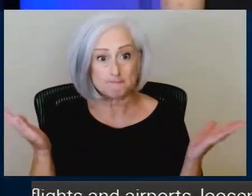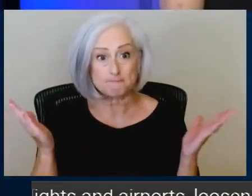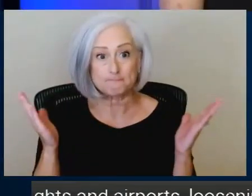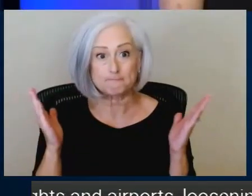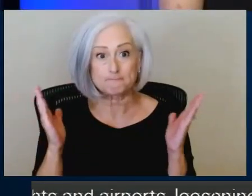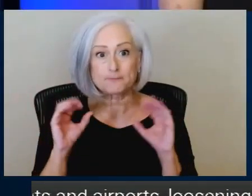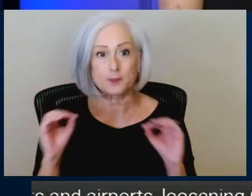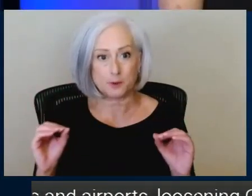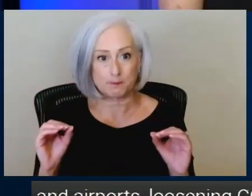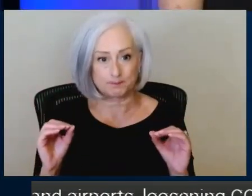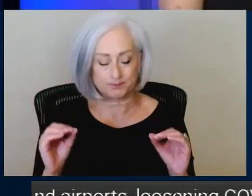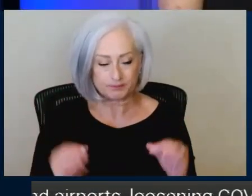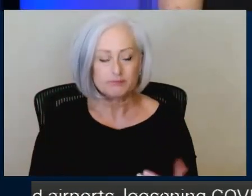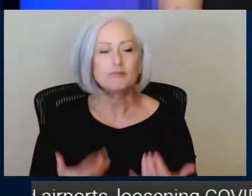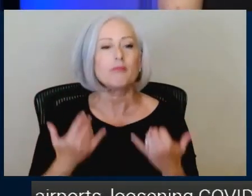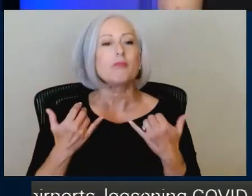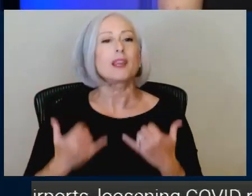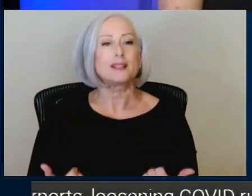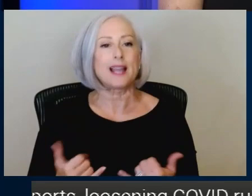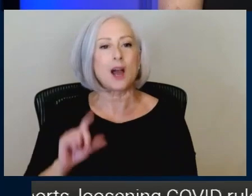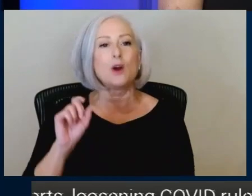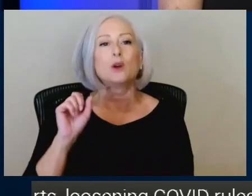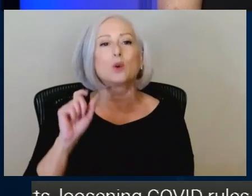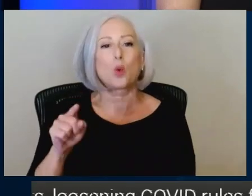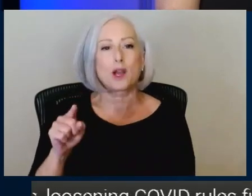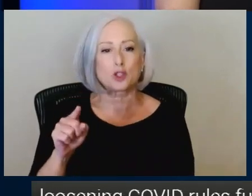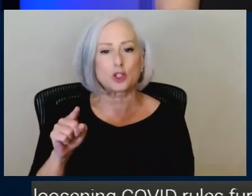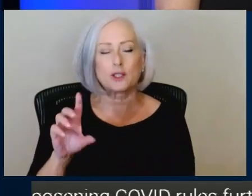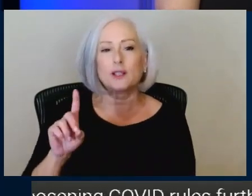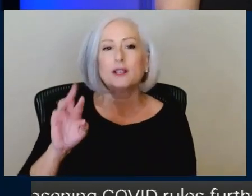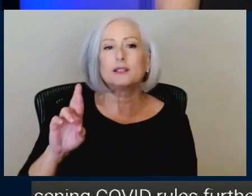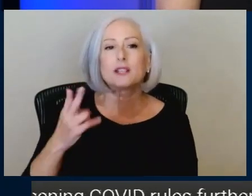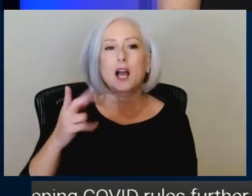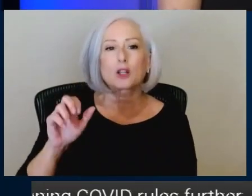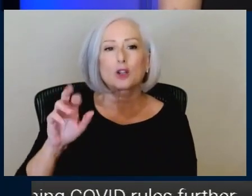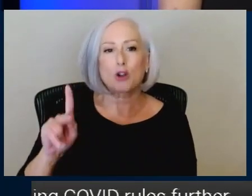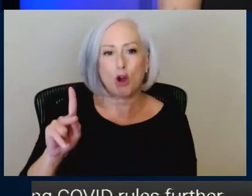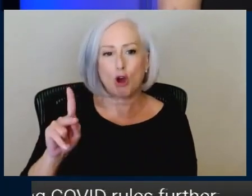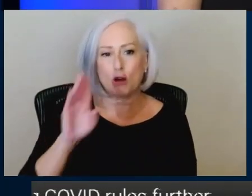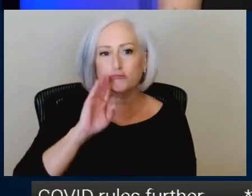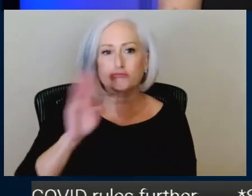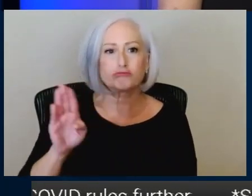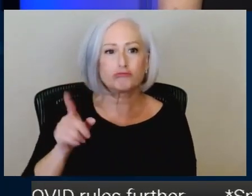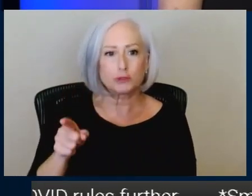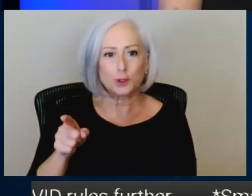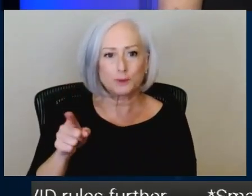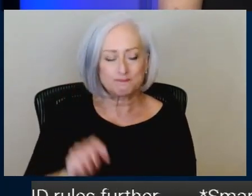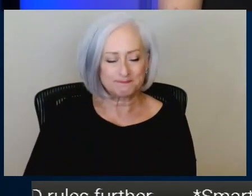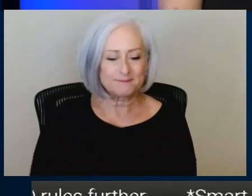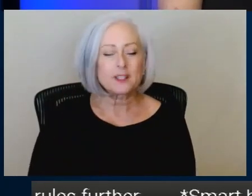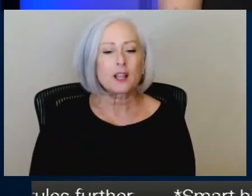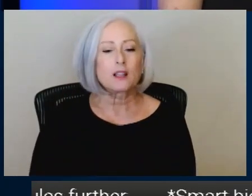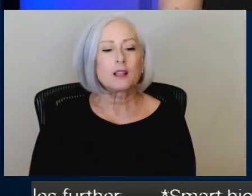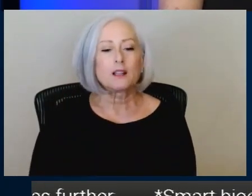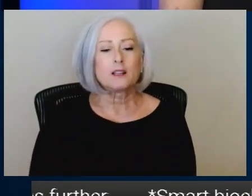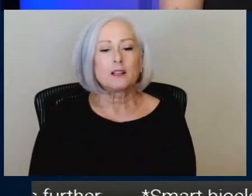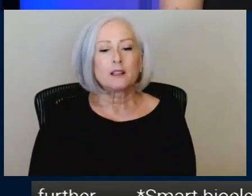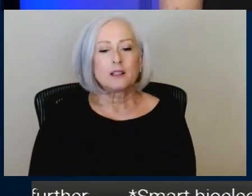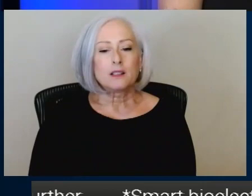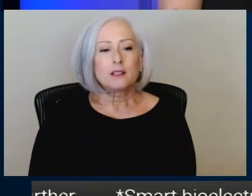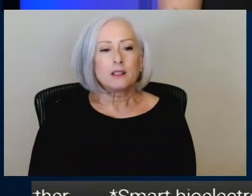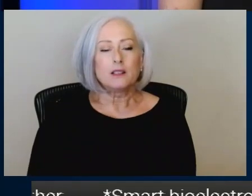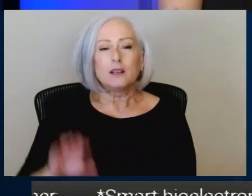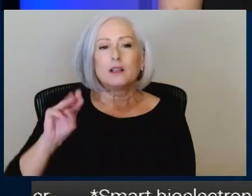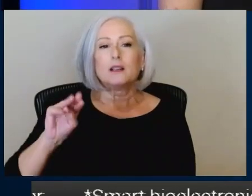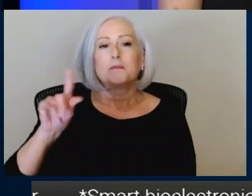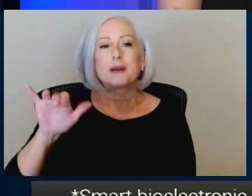Okay, I am going to ask a question. Dr. Hawkinson, these are coming your way today. So Melissa wants